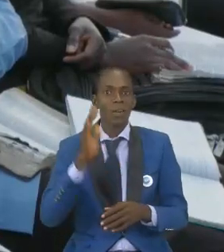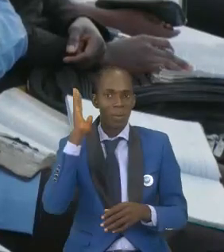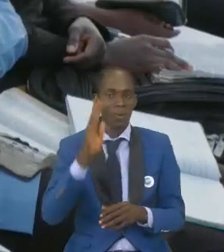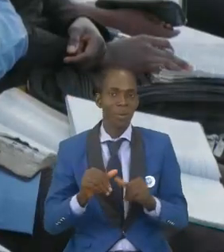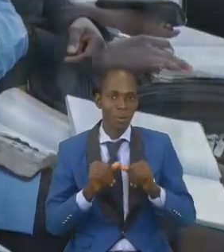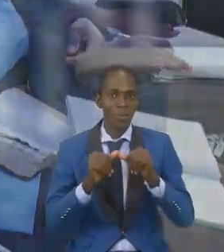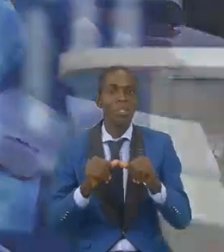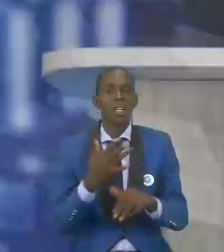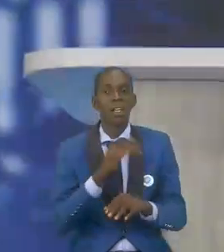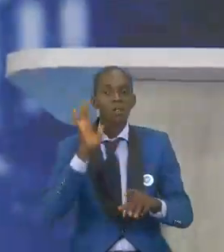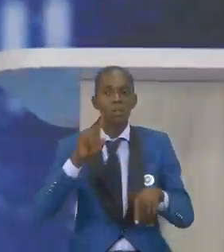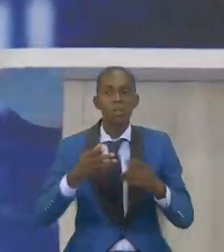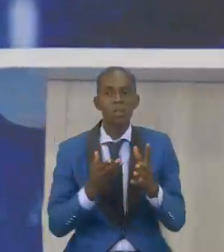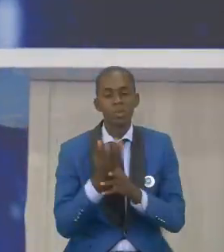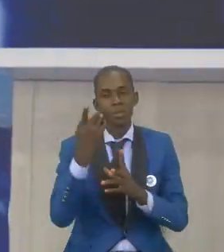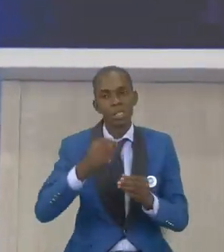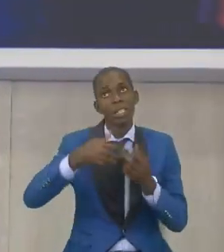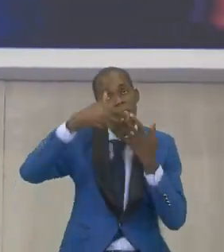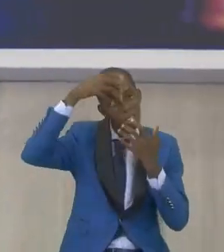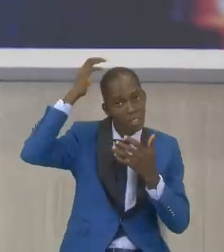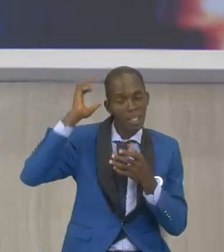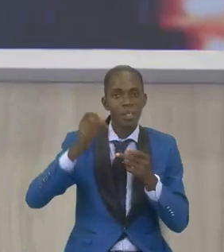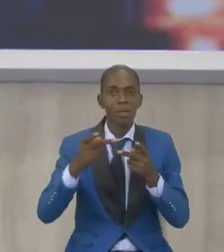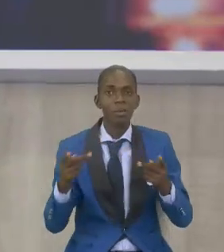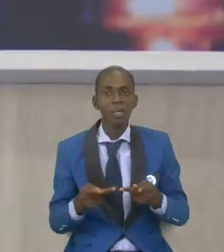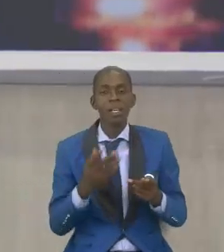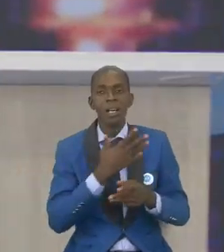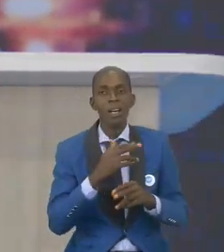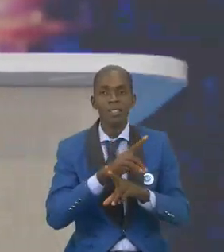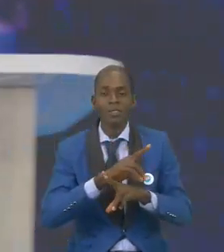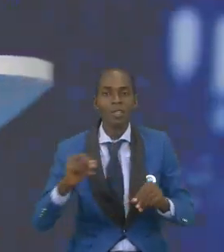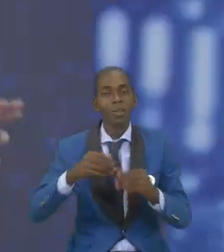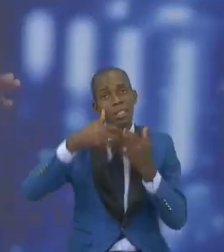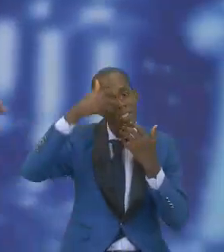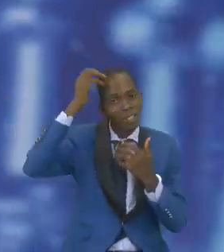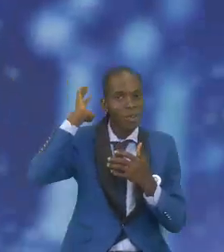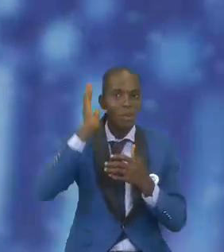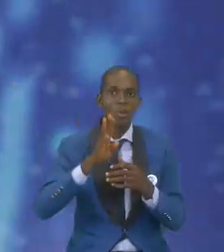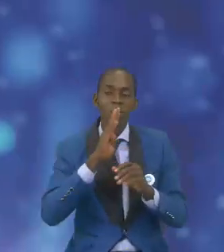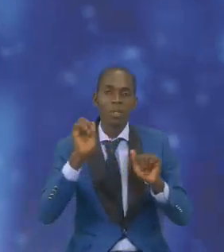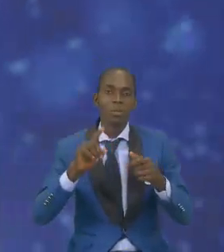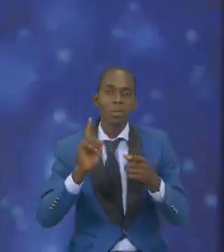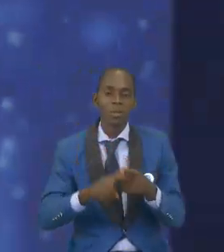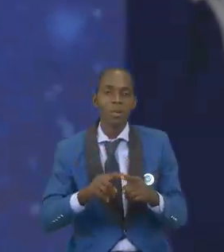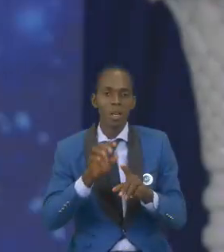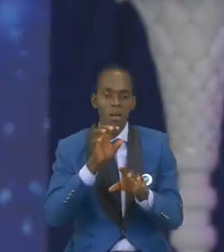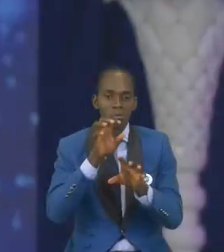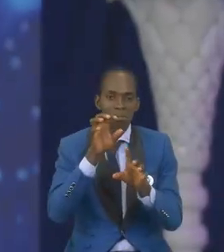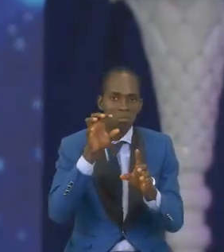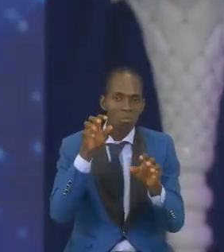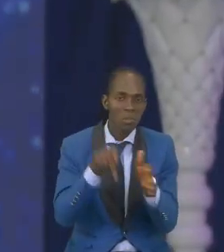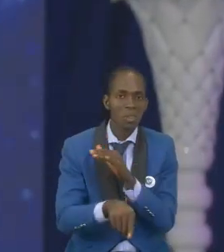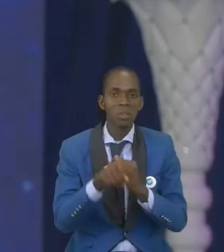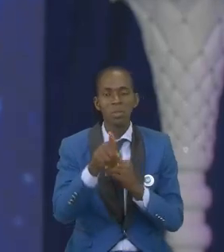go through the lion's den, and no lion will be able to bite you or destroy you